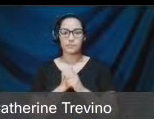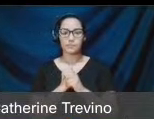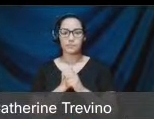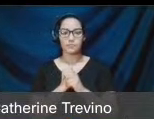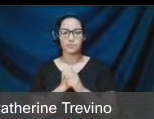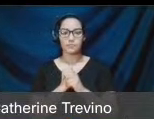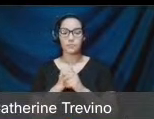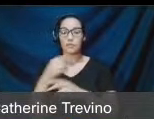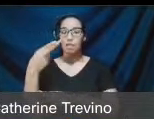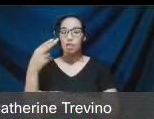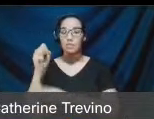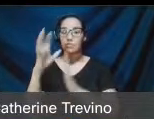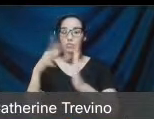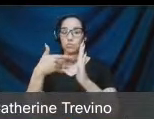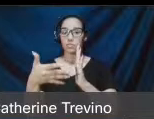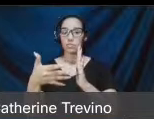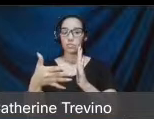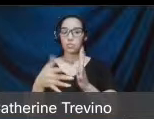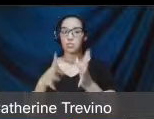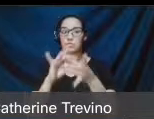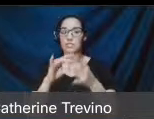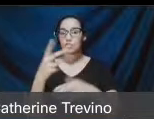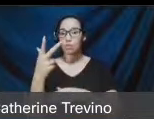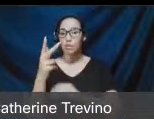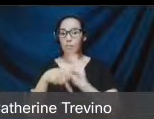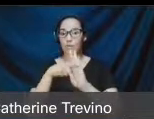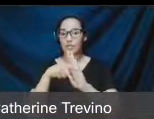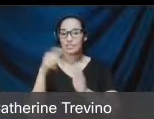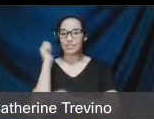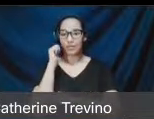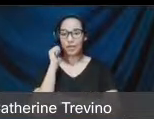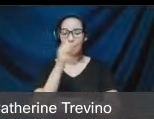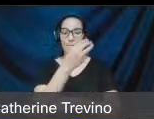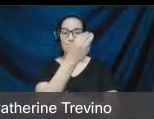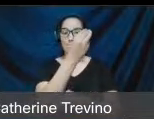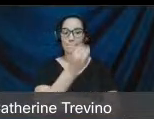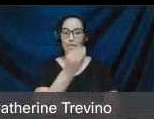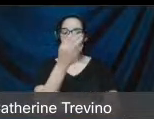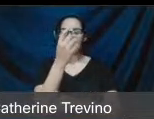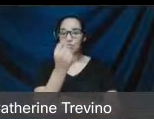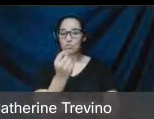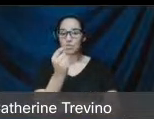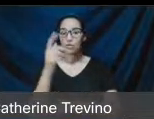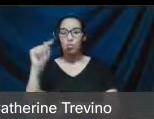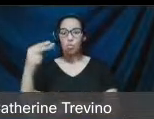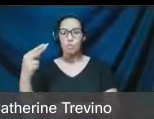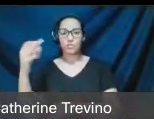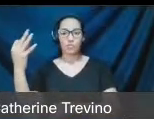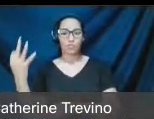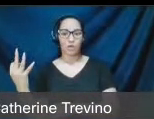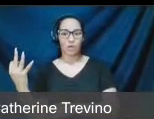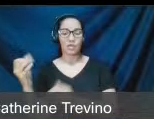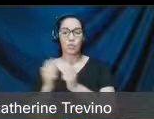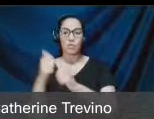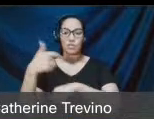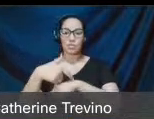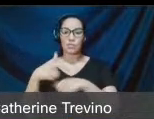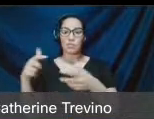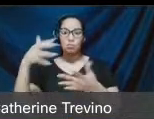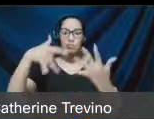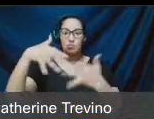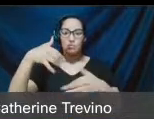The high school schedule contained 3 periods per day, Monday, Tuesday, Thursday, and Friday, with time for collaboration in the